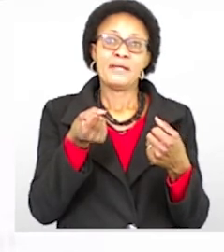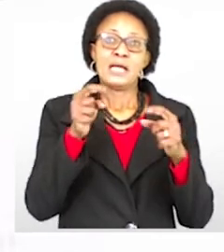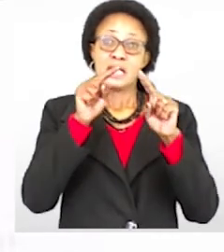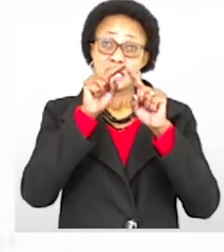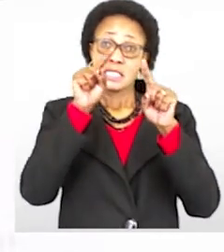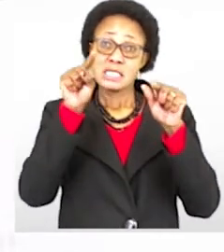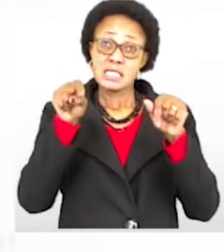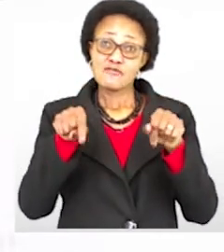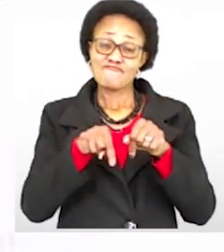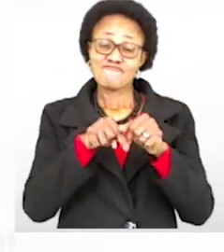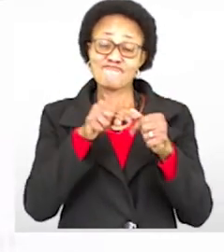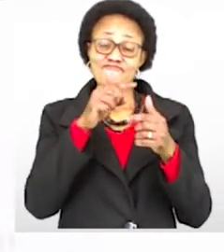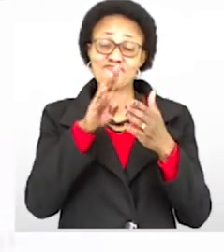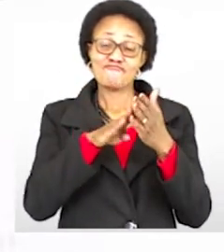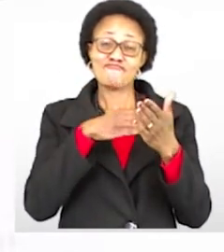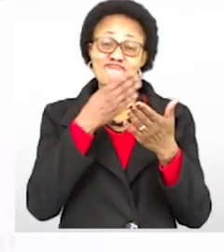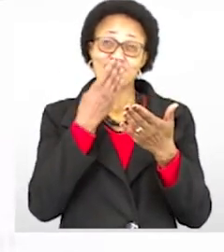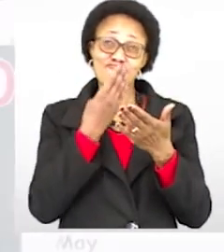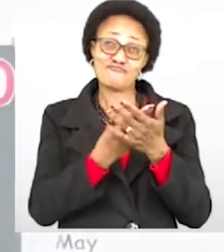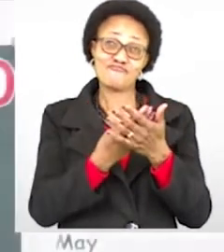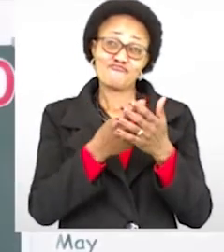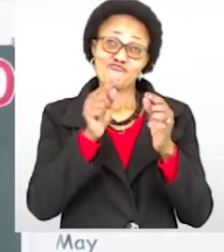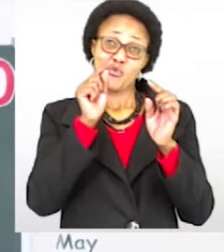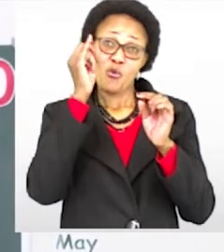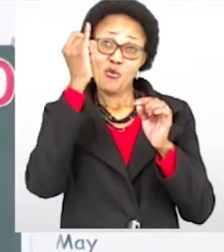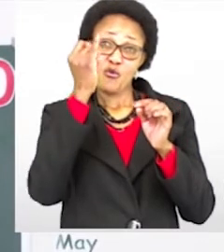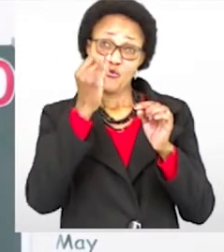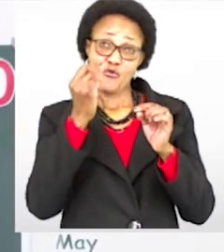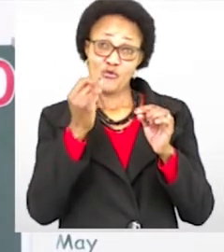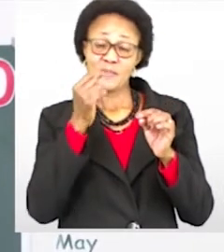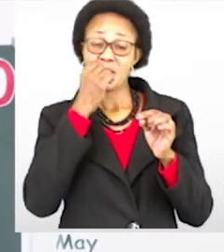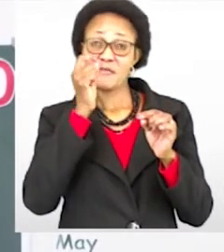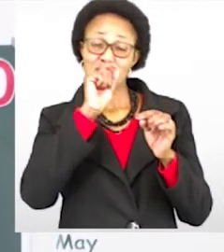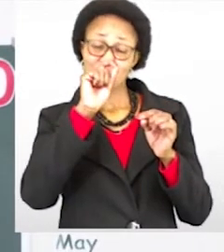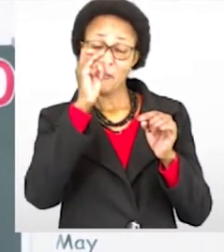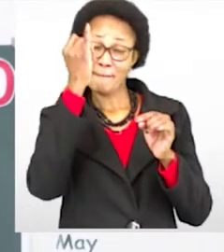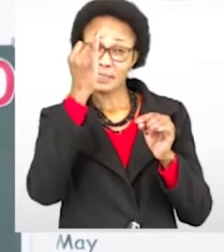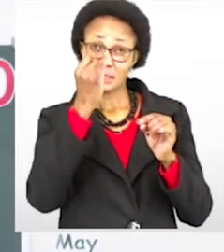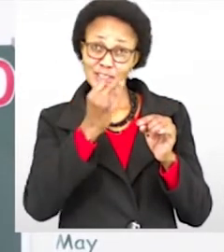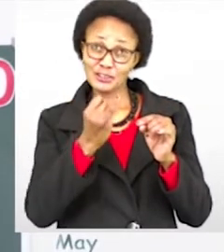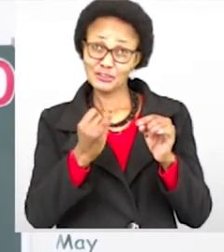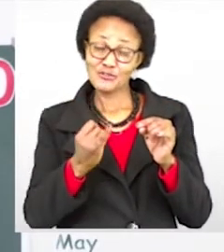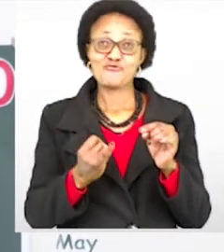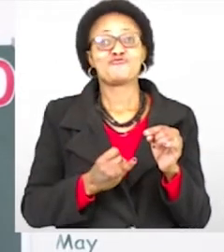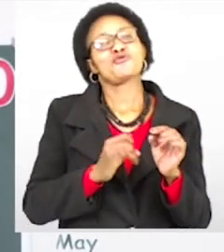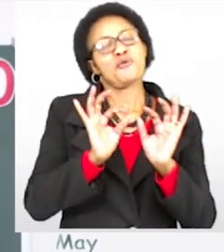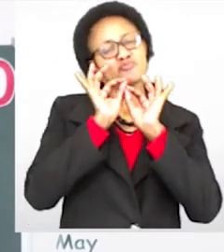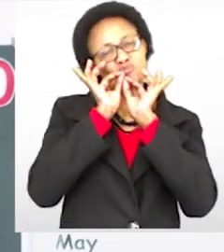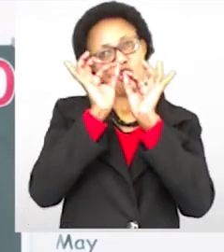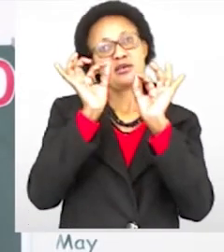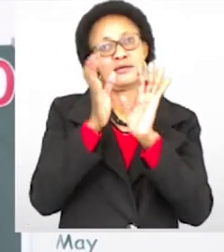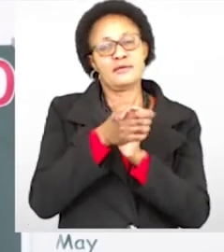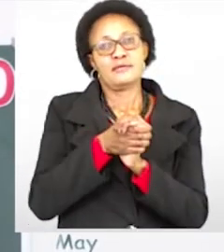very creative. I want you to take your pencil and you're going to draw your police car nicely.